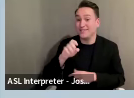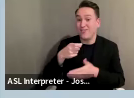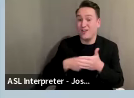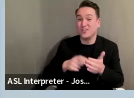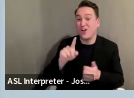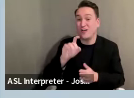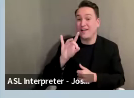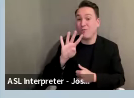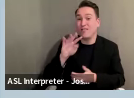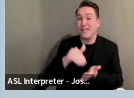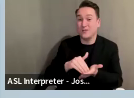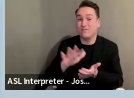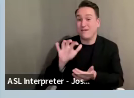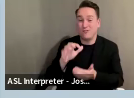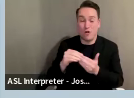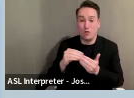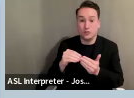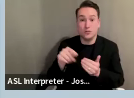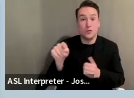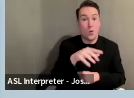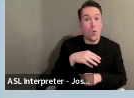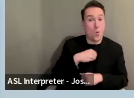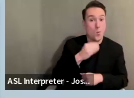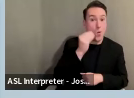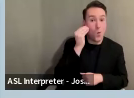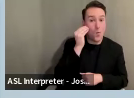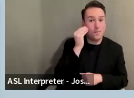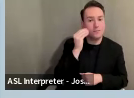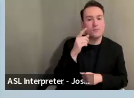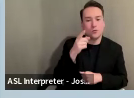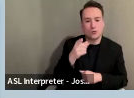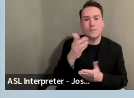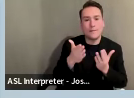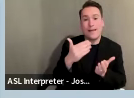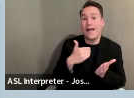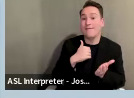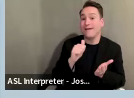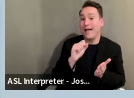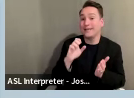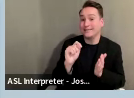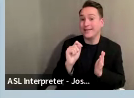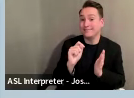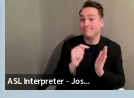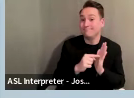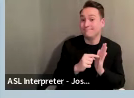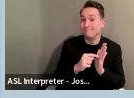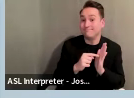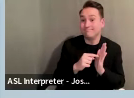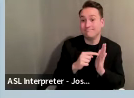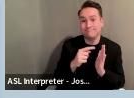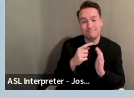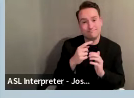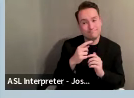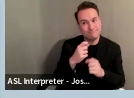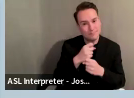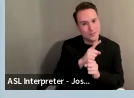$184,500. For those of you who do have homes, you most likely have an asset worth quite a bit, and you need to seriously think